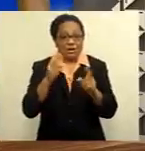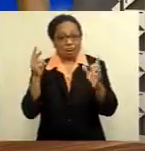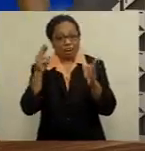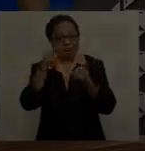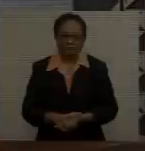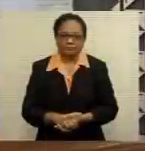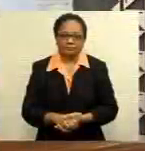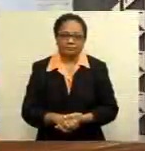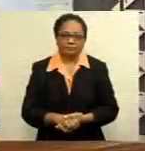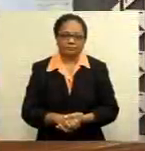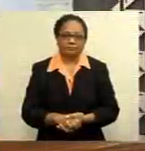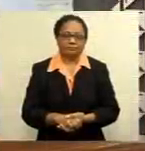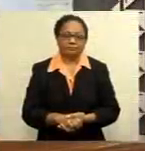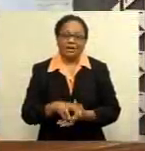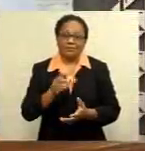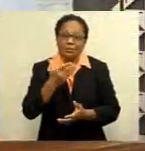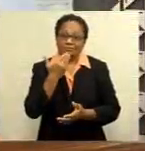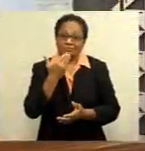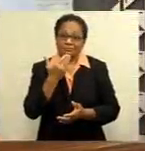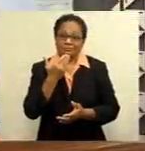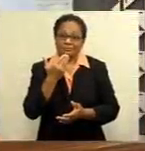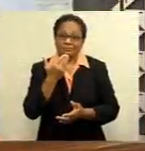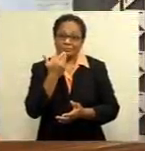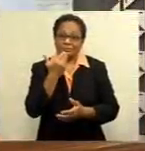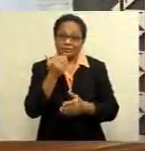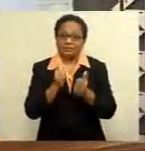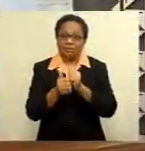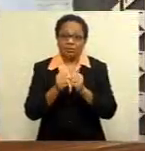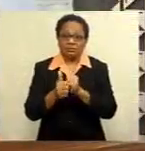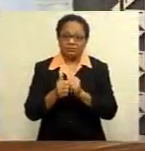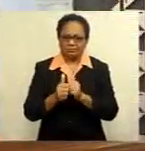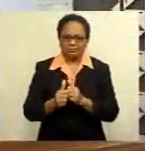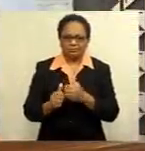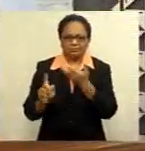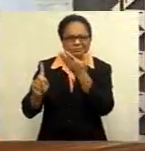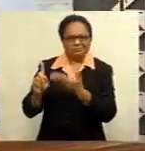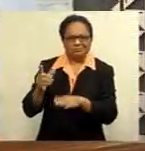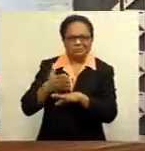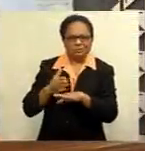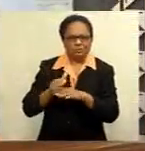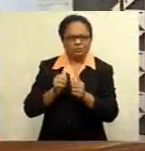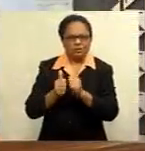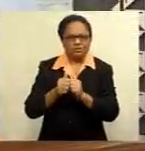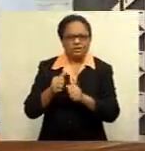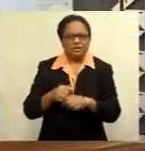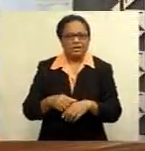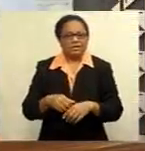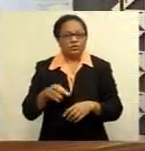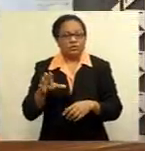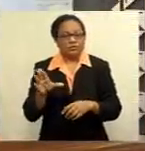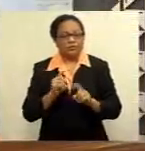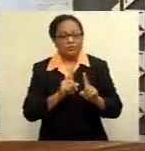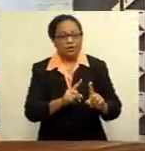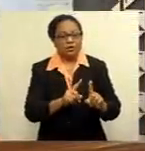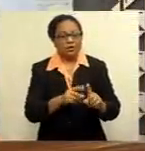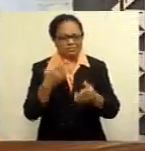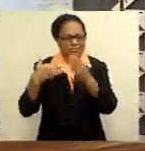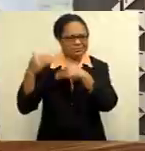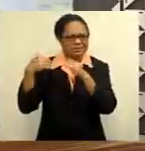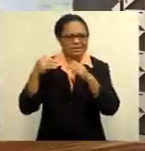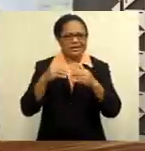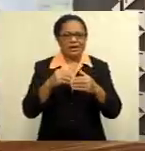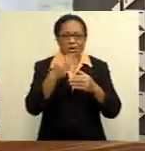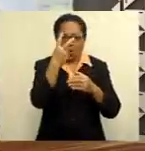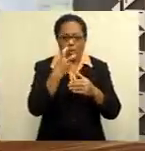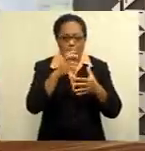Open final. In our quirky Sport of the Day, modern pentathlon. Inspired by the traditional pentathlon held during the ancient Olympics,